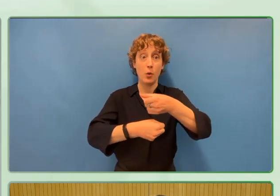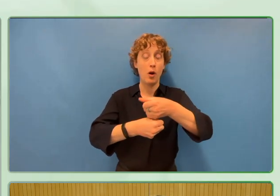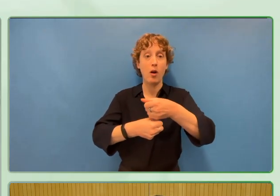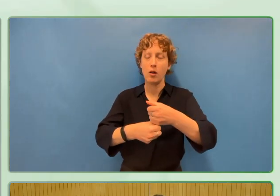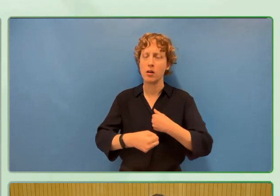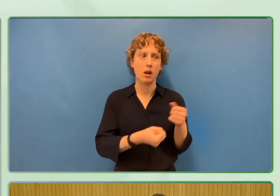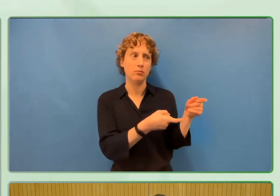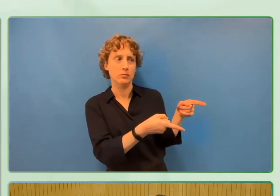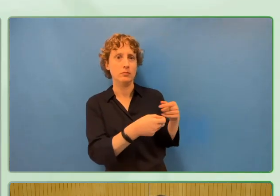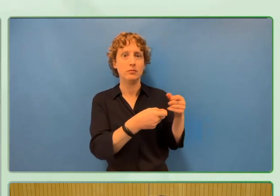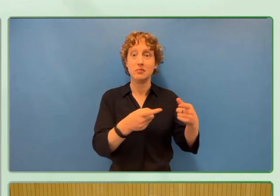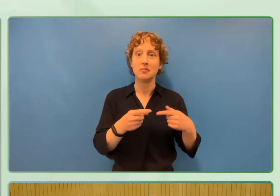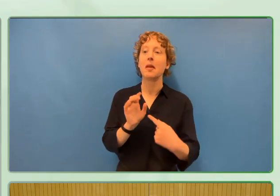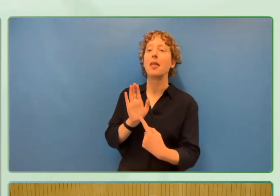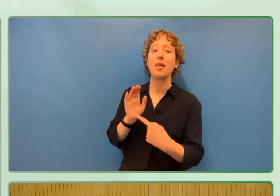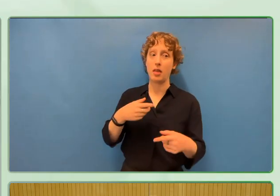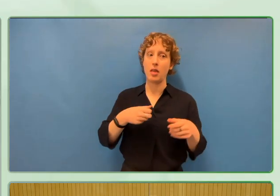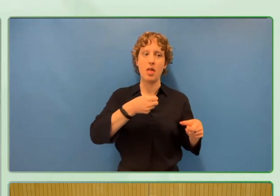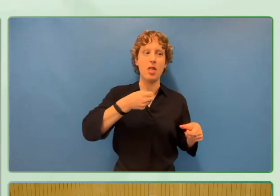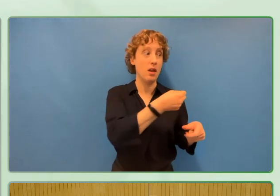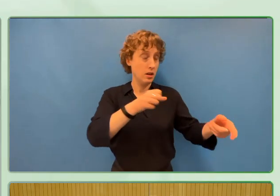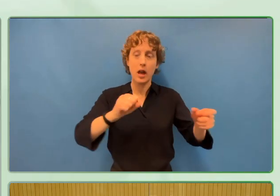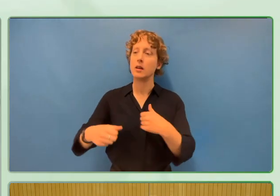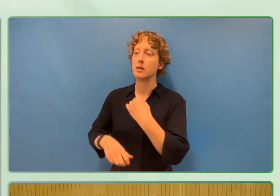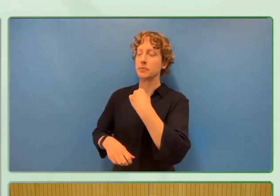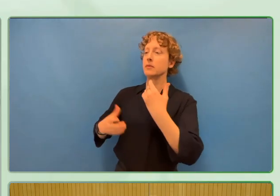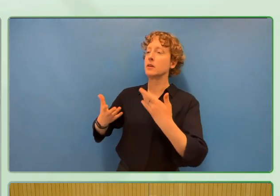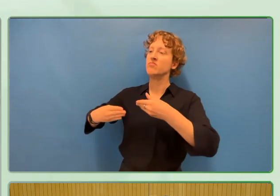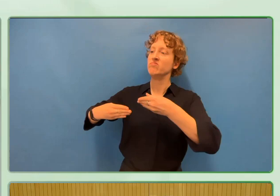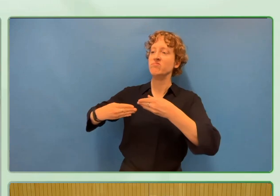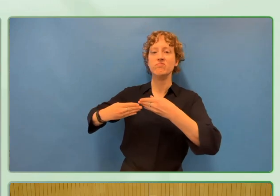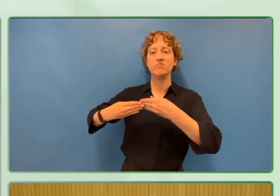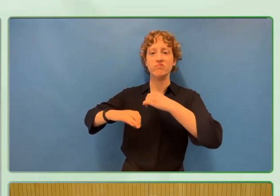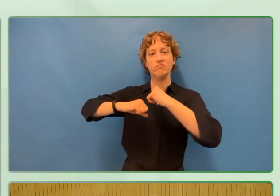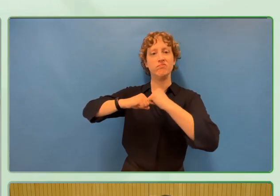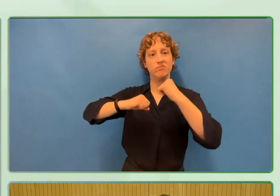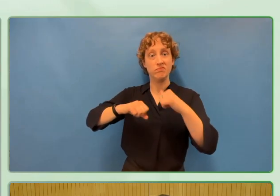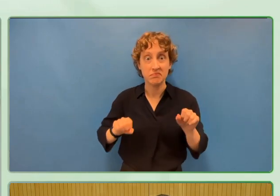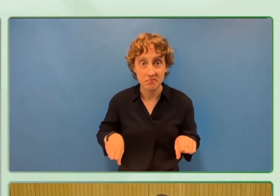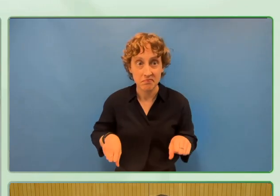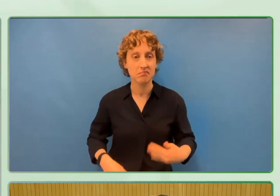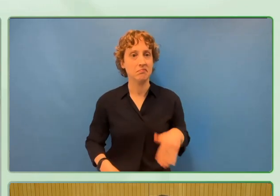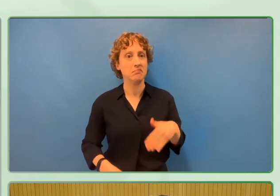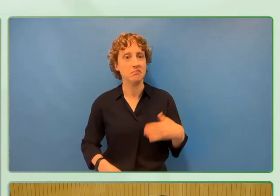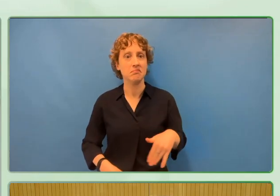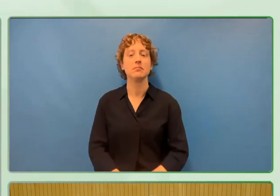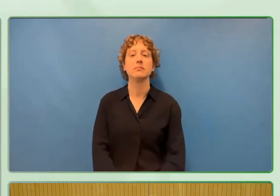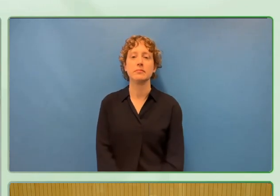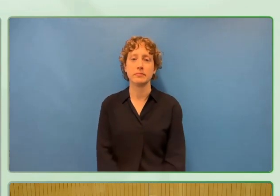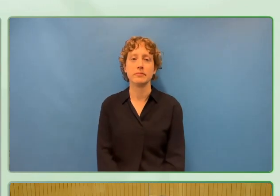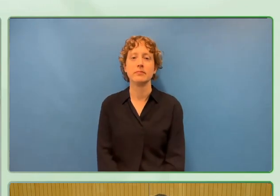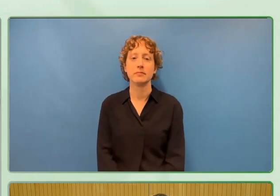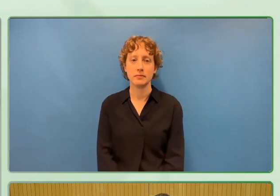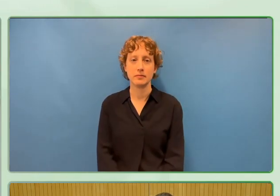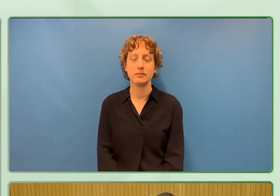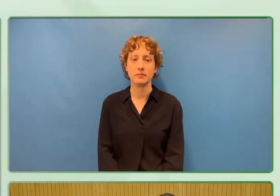fist to it because it can really do it. And that's really cool. And people who are visiting us, they're like, oh, what are you